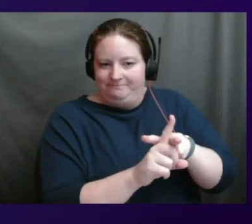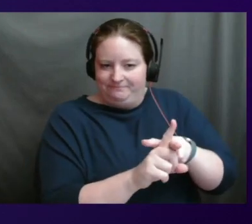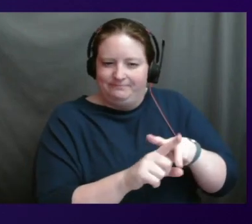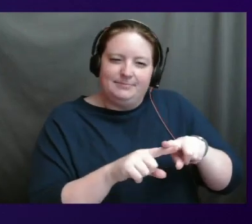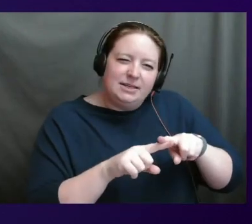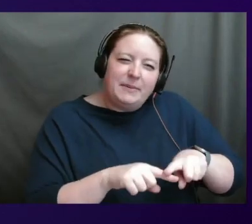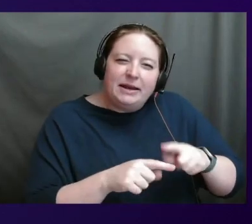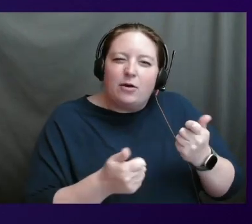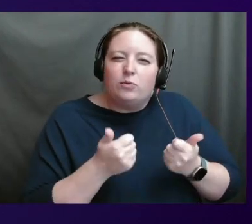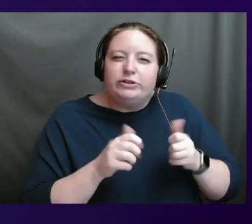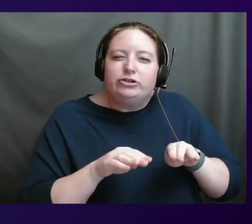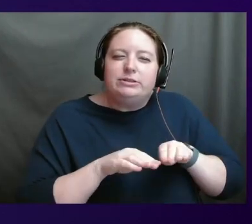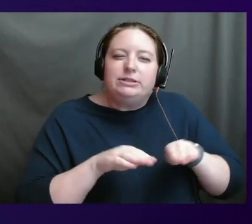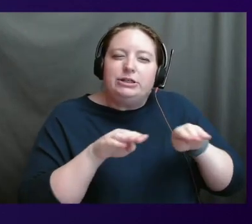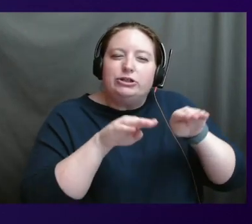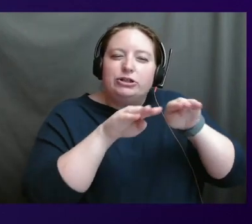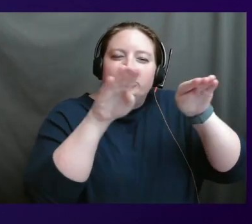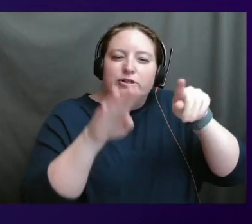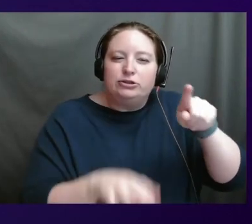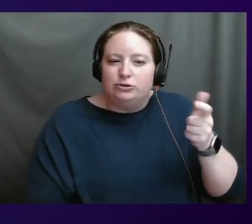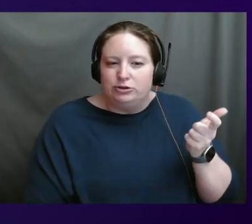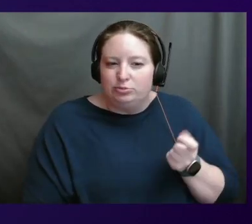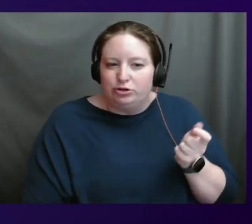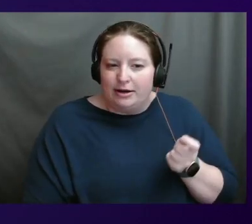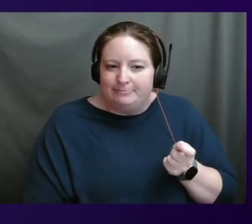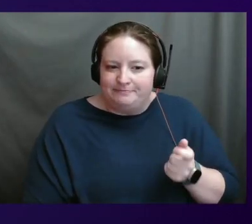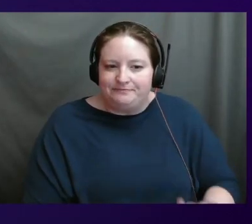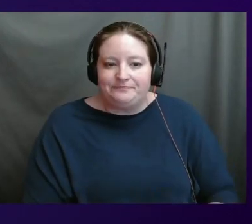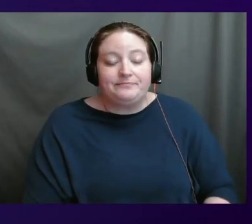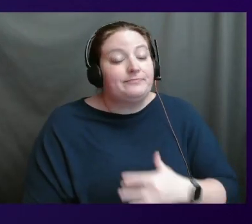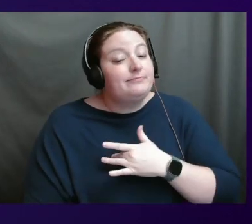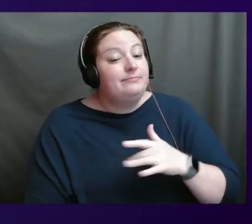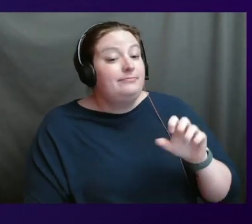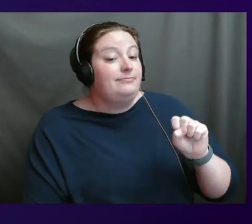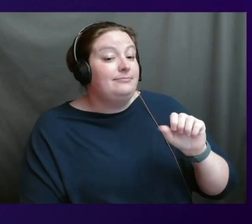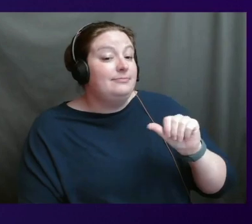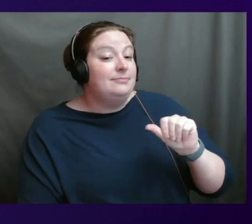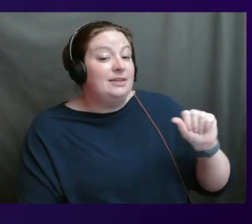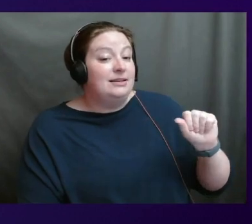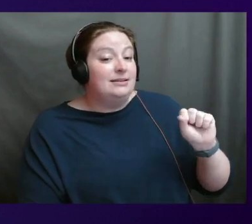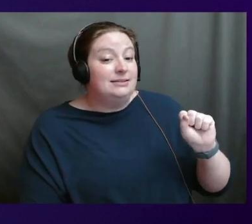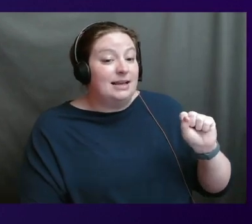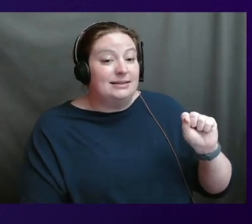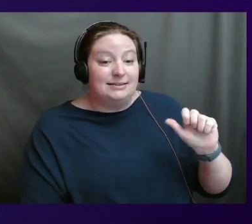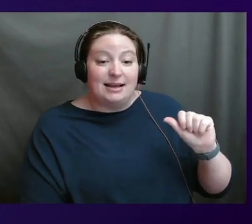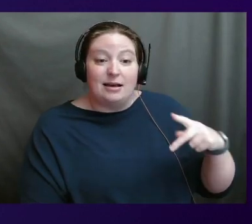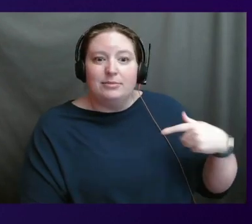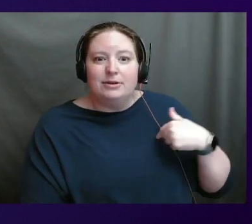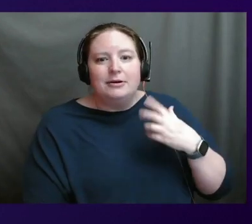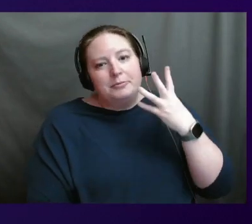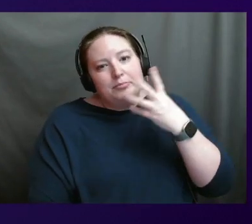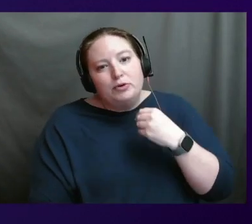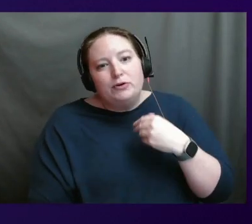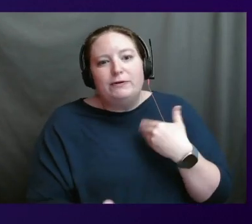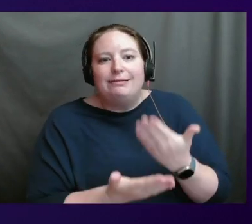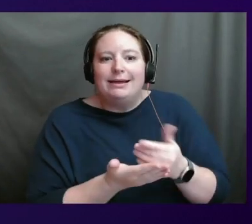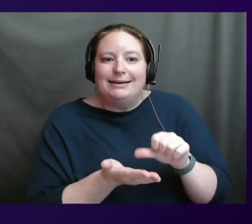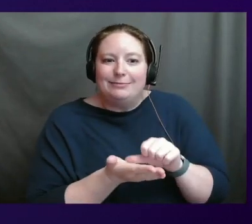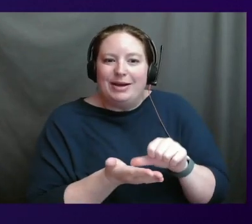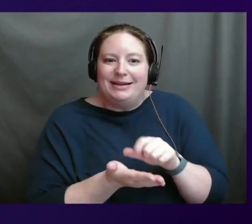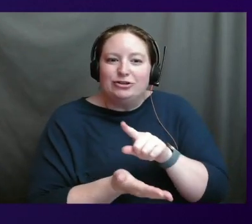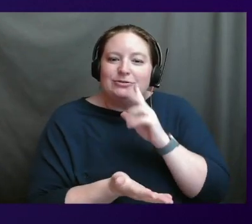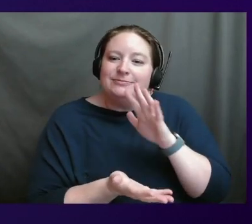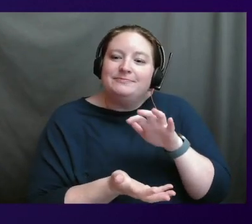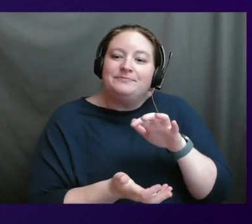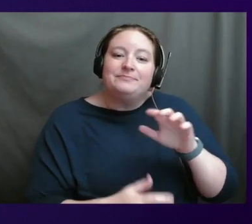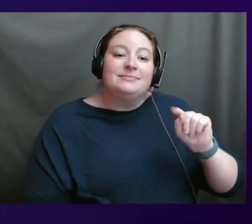you subscribe to. So typical SaaS app, I'll go ahead and give you the rundown. We mentioned beautiful landing pages. This is going to be a mix of both